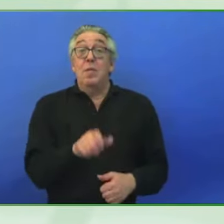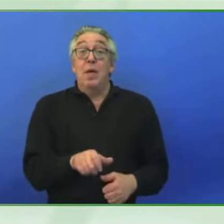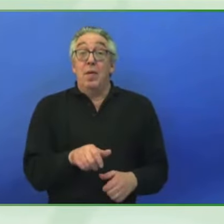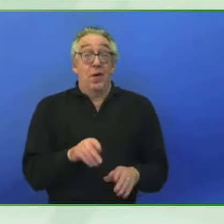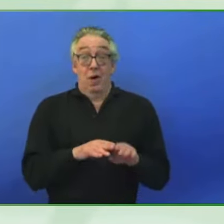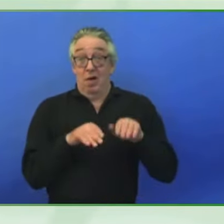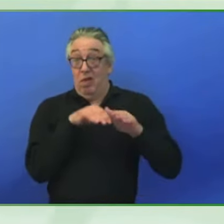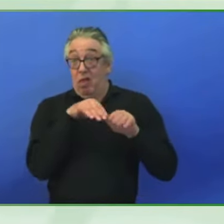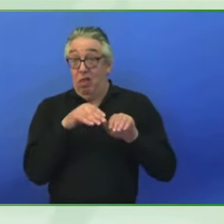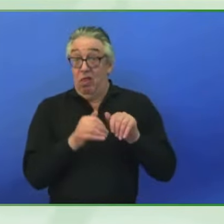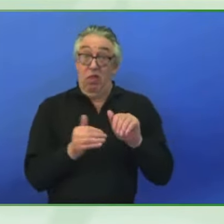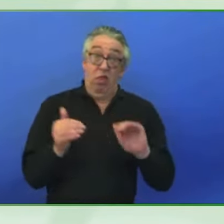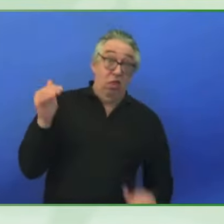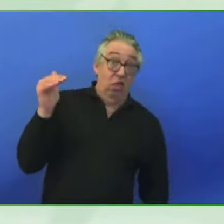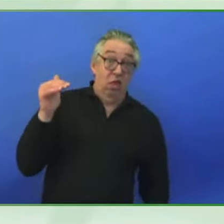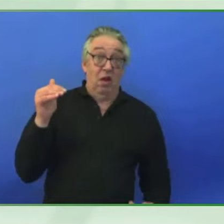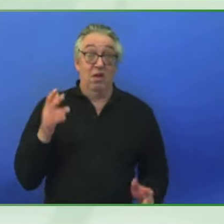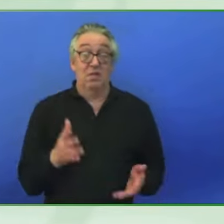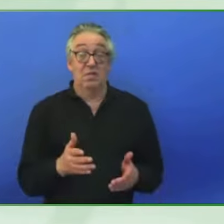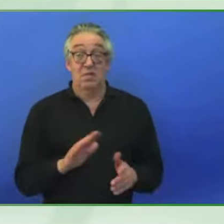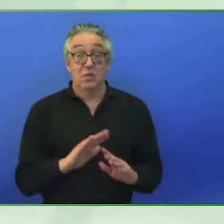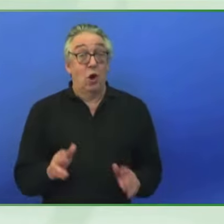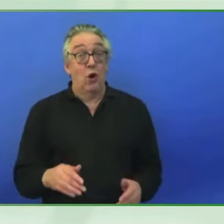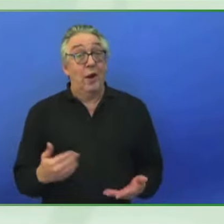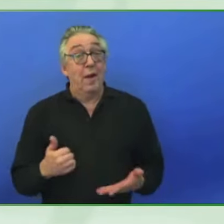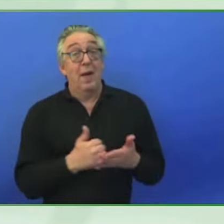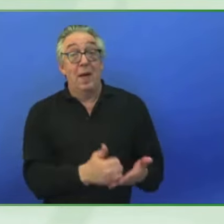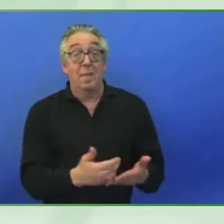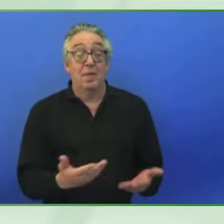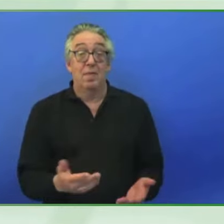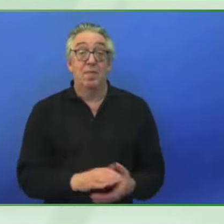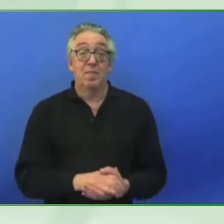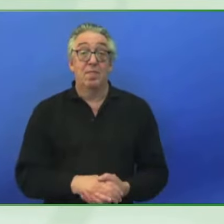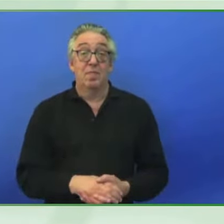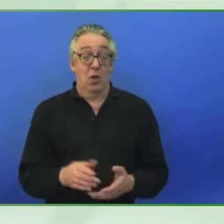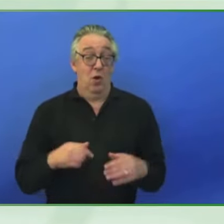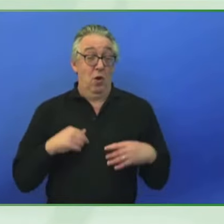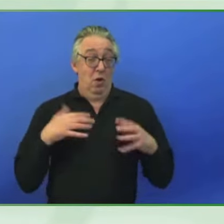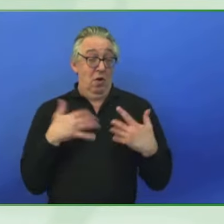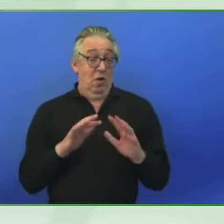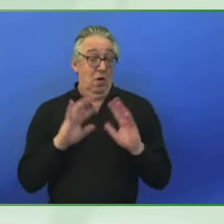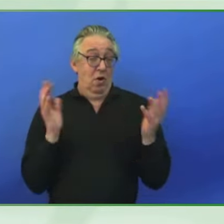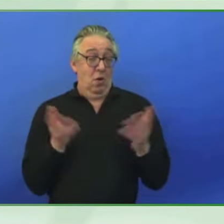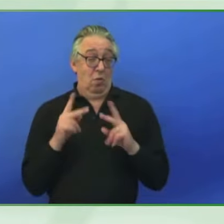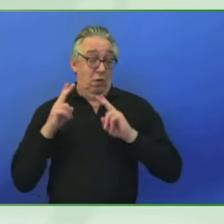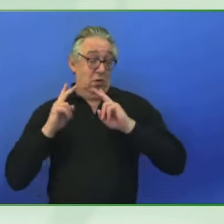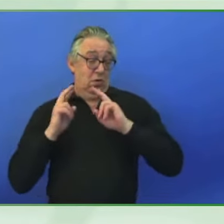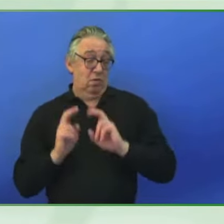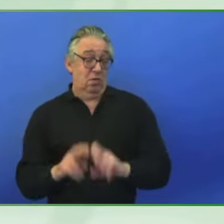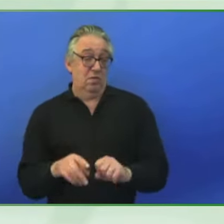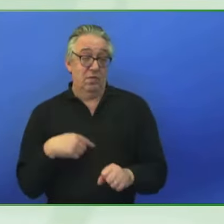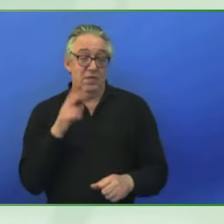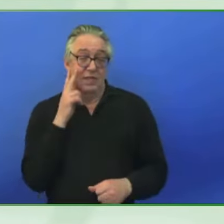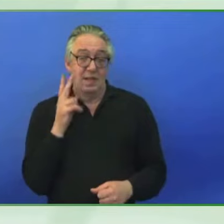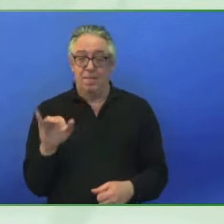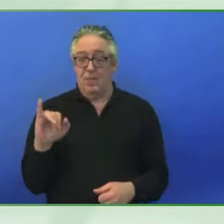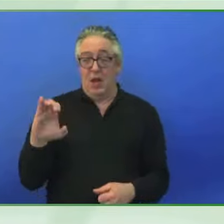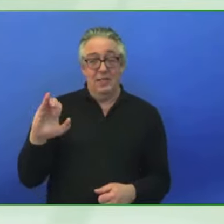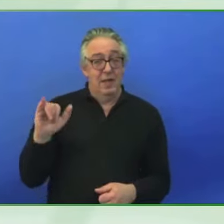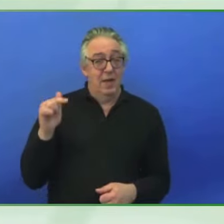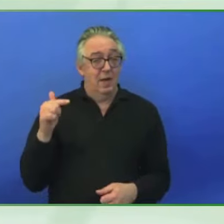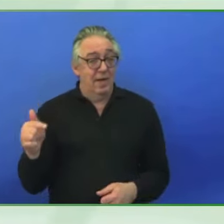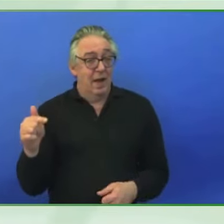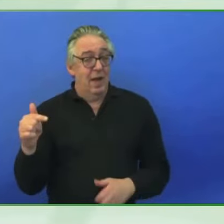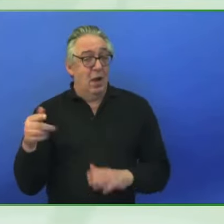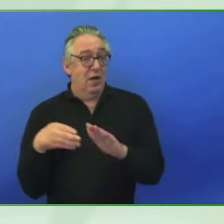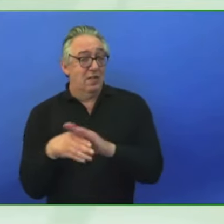know from a global study that we did at that time that this lack of ICT, of technology accessibility and smart city